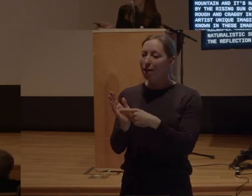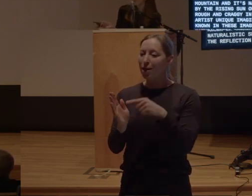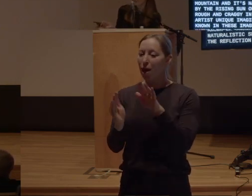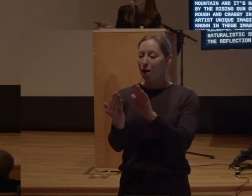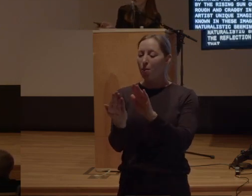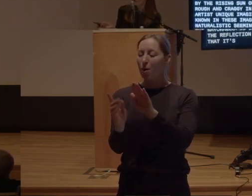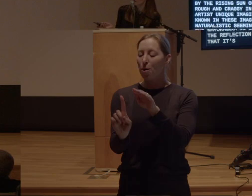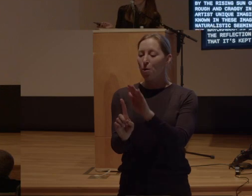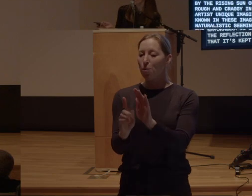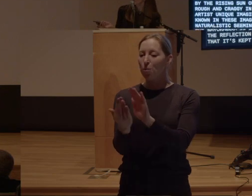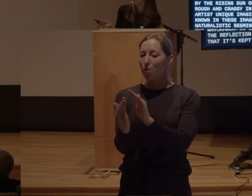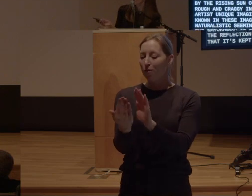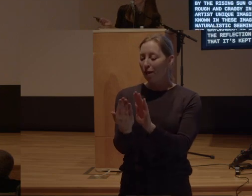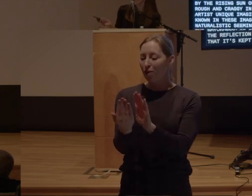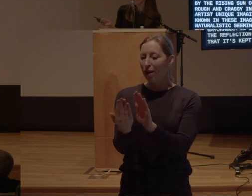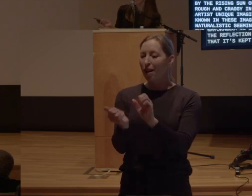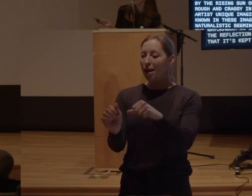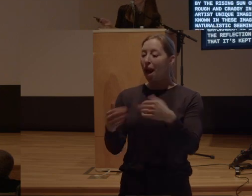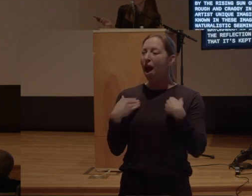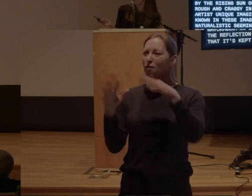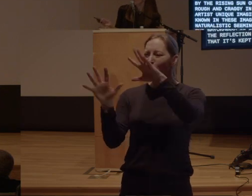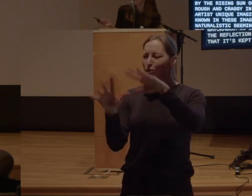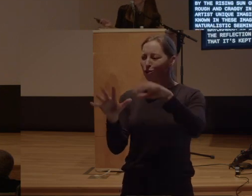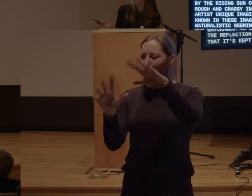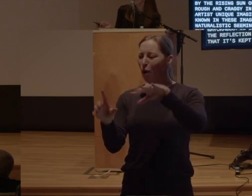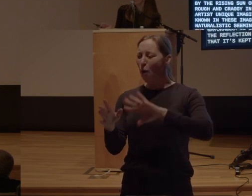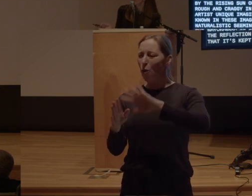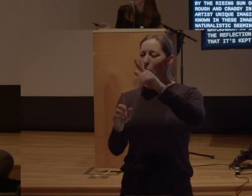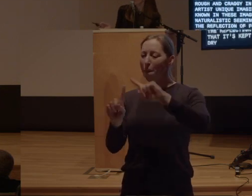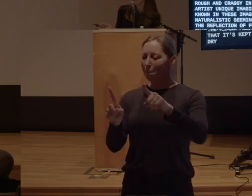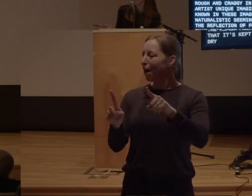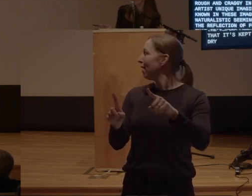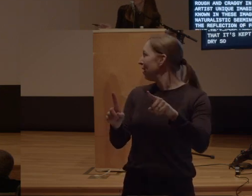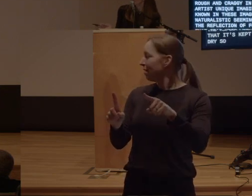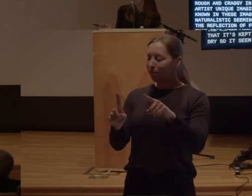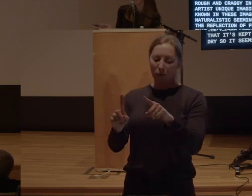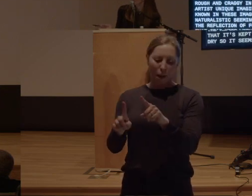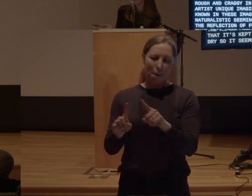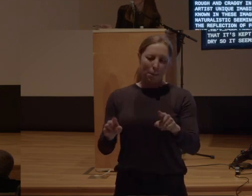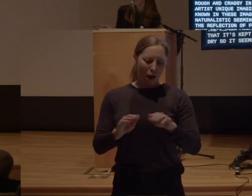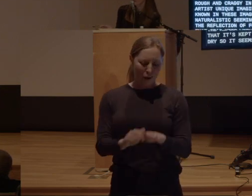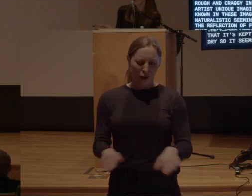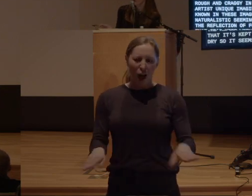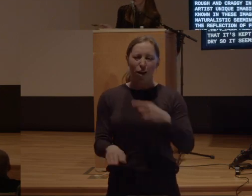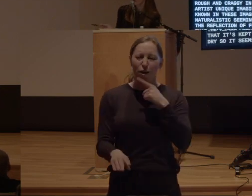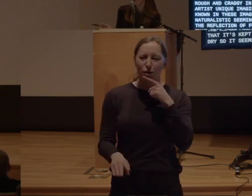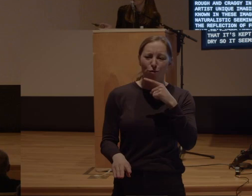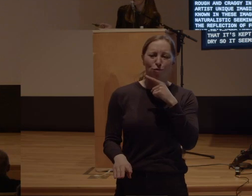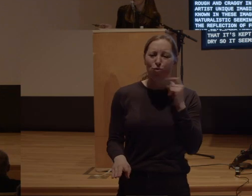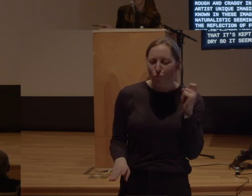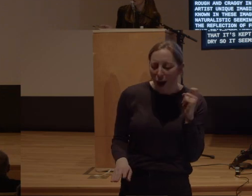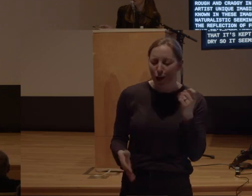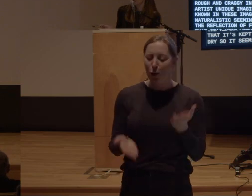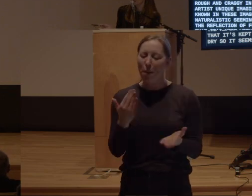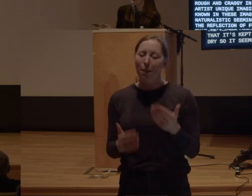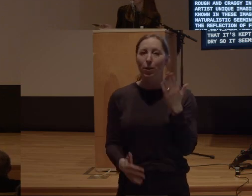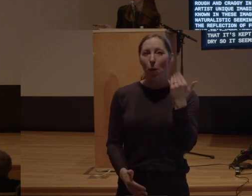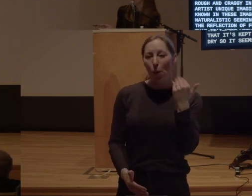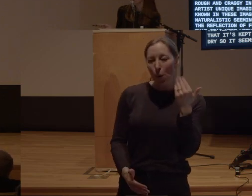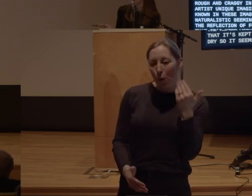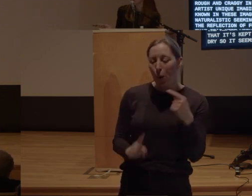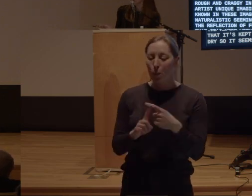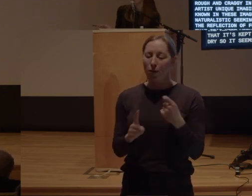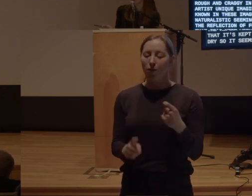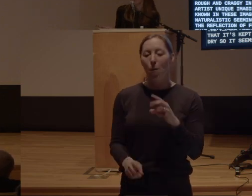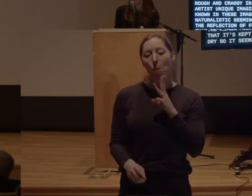that it's capped with snow, while above water it's dry. So it seems to suggest that it's maybe cooling off in the water below in the heat